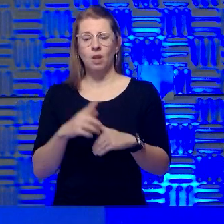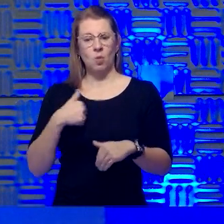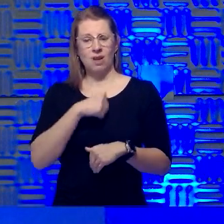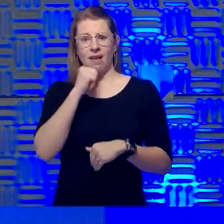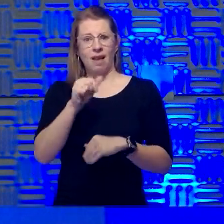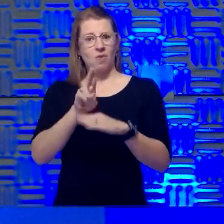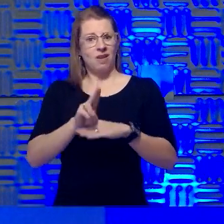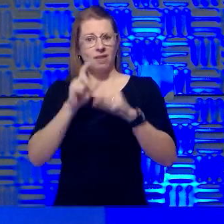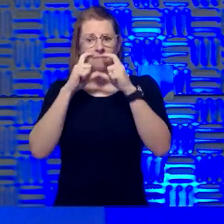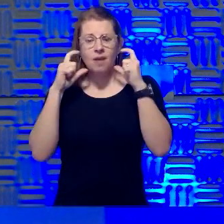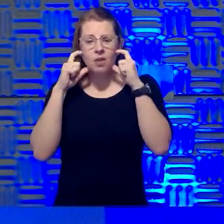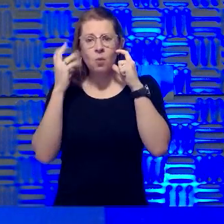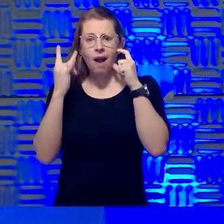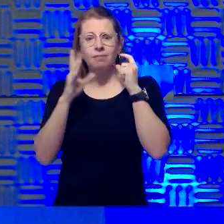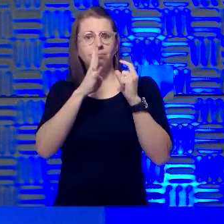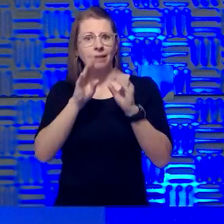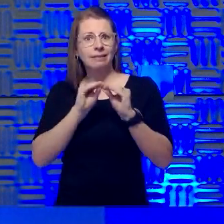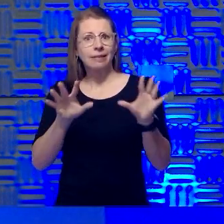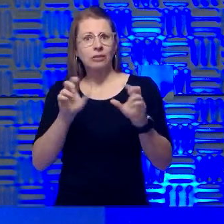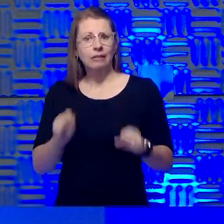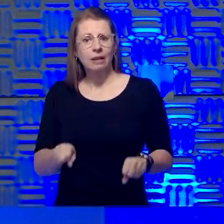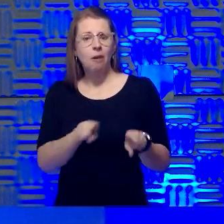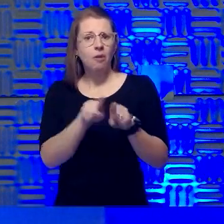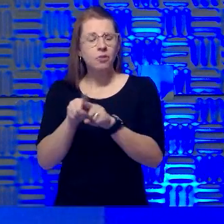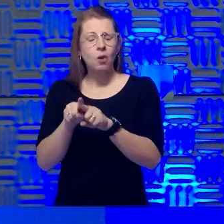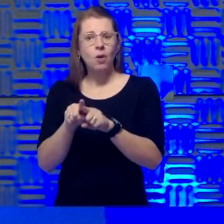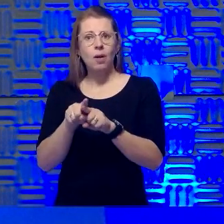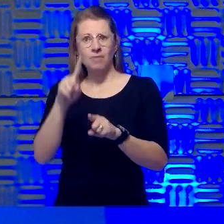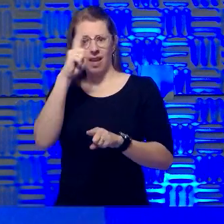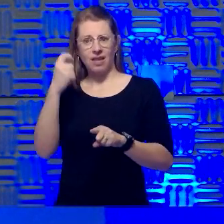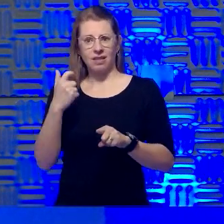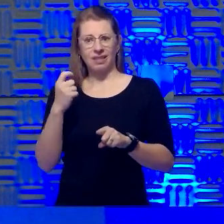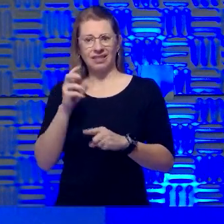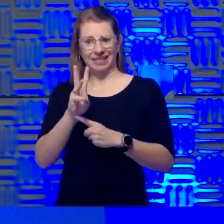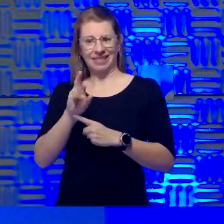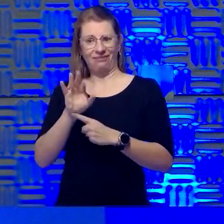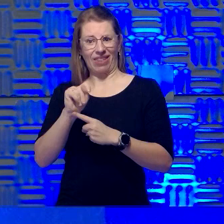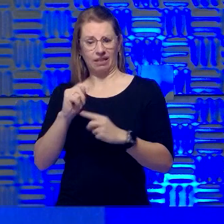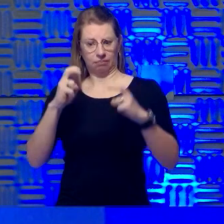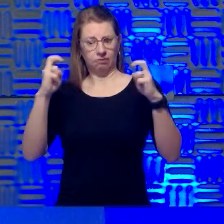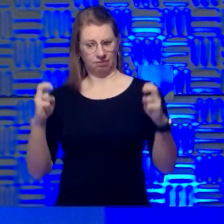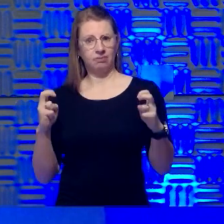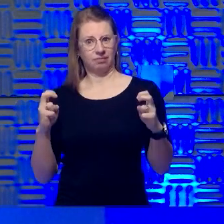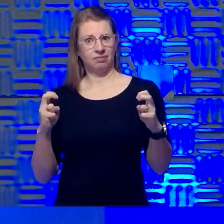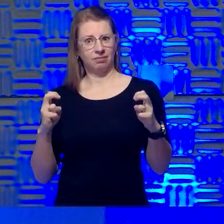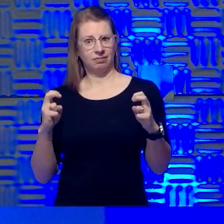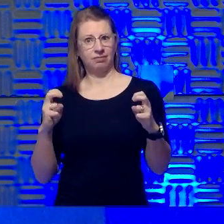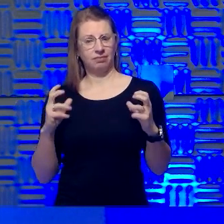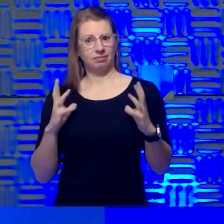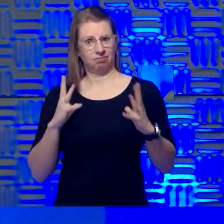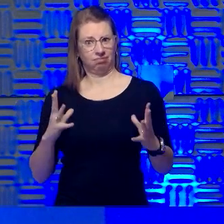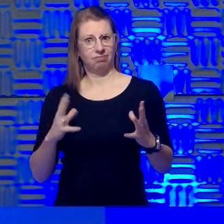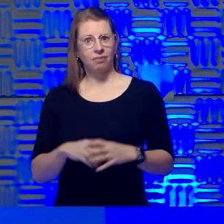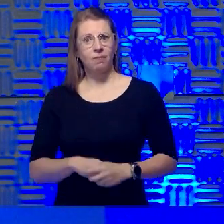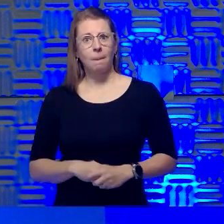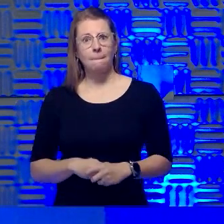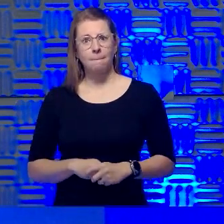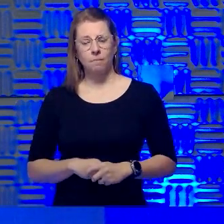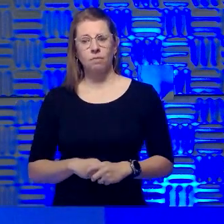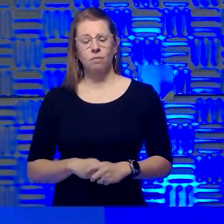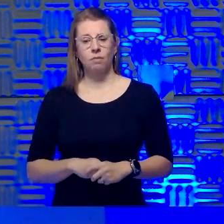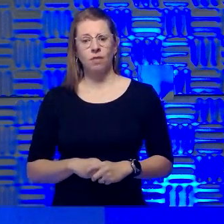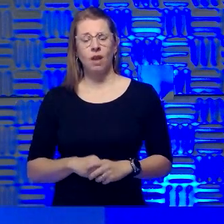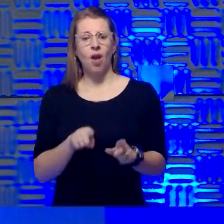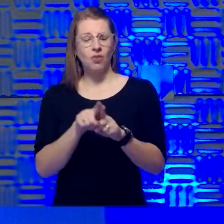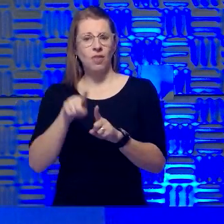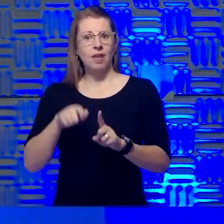to articulate our message good, and number two, because we are separated by enough space. And, this is a special